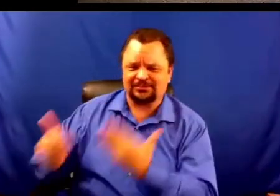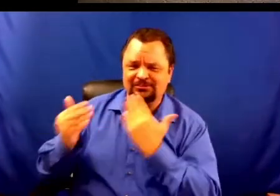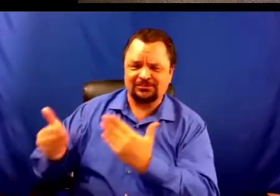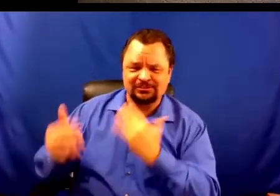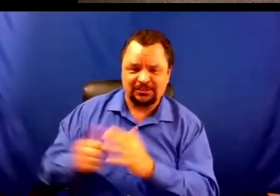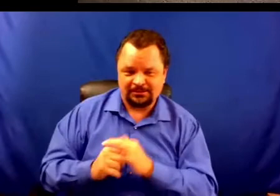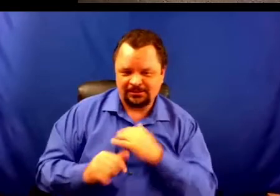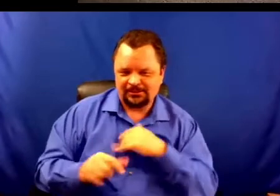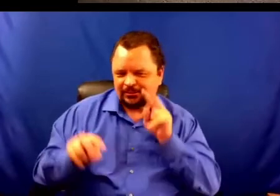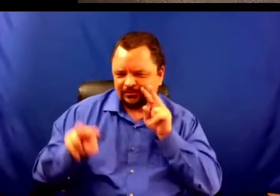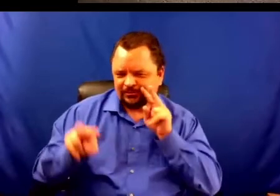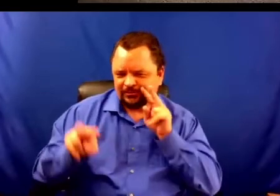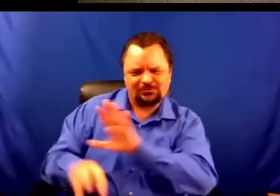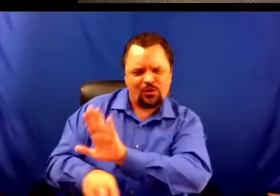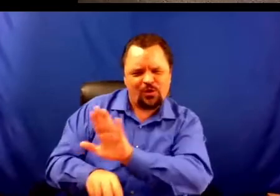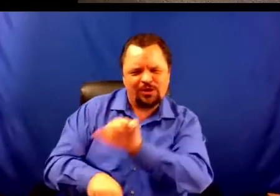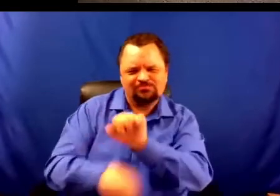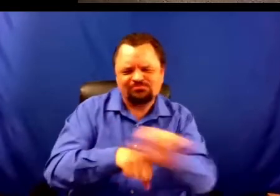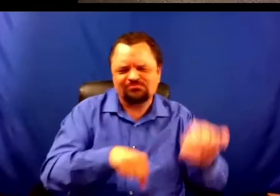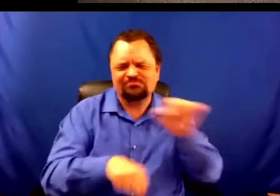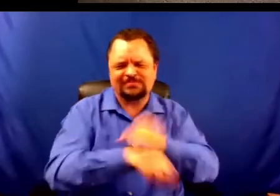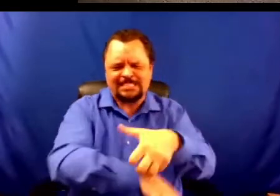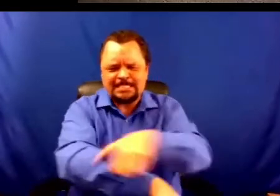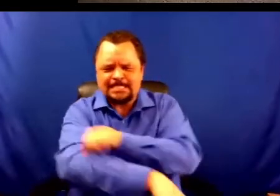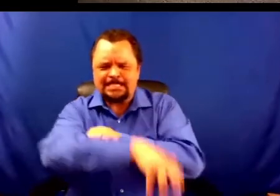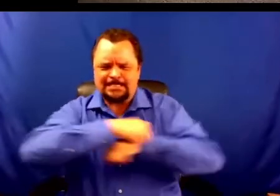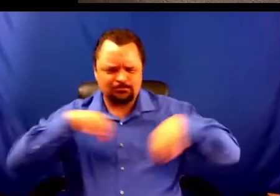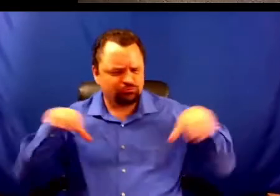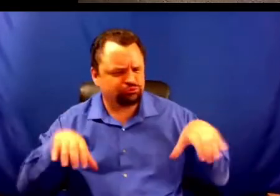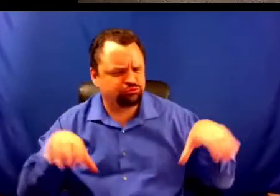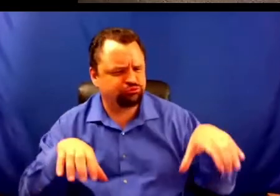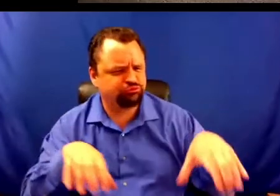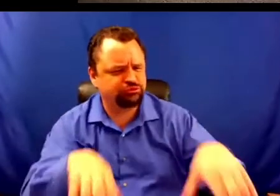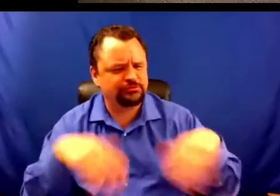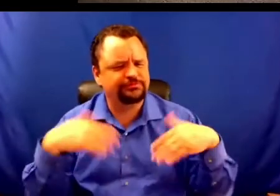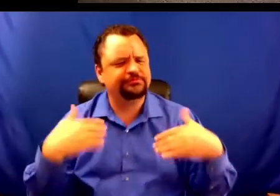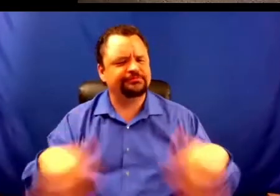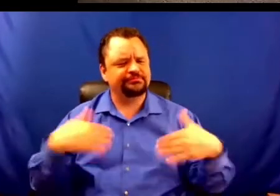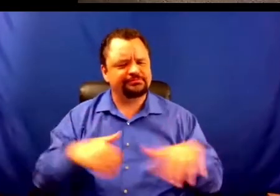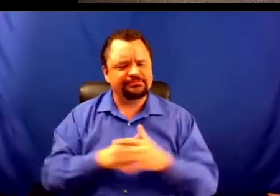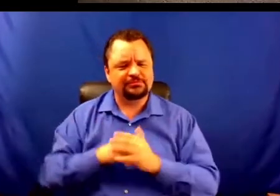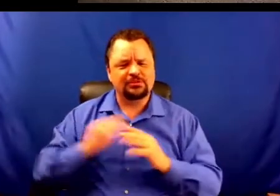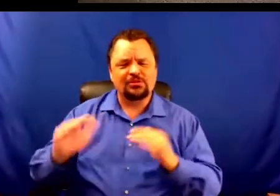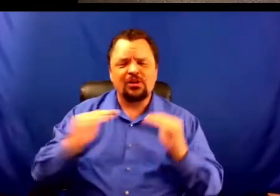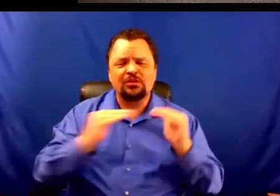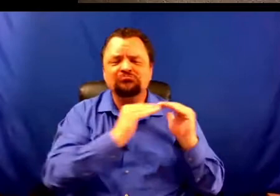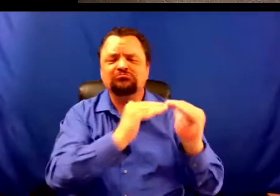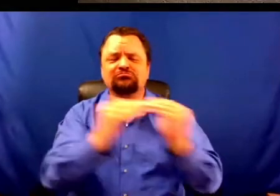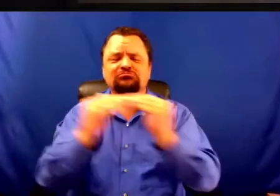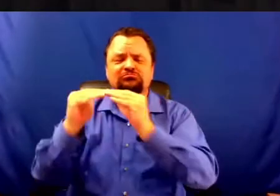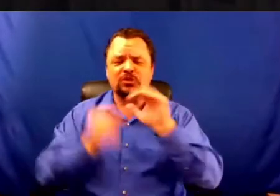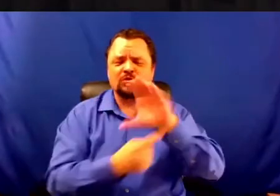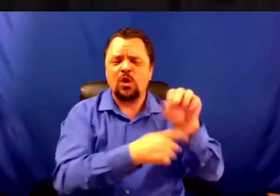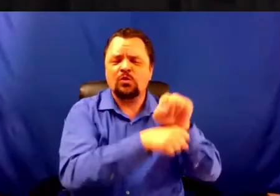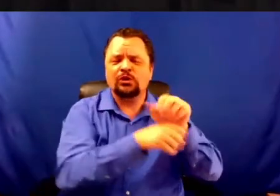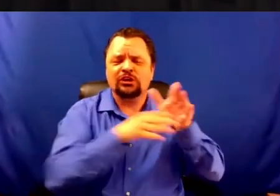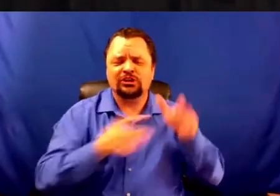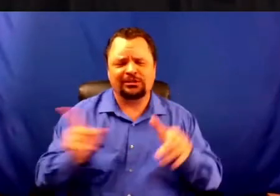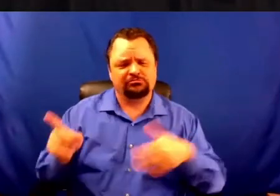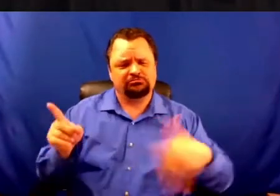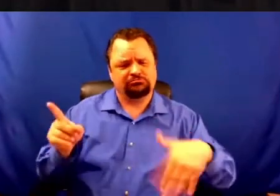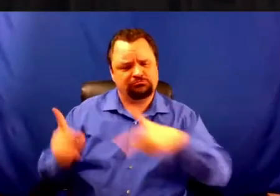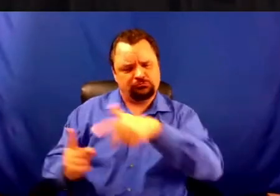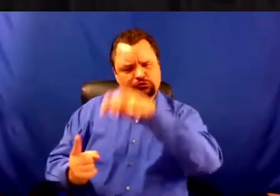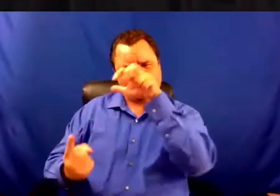I know the work that you've done, and our other partners too. I see Lisa here, but you are a true public health champion, so thank you so much. And